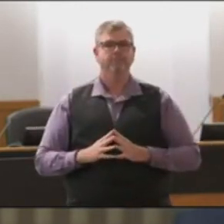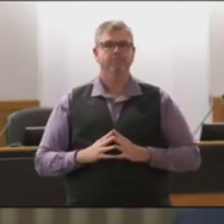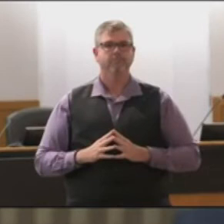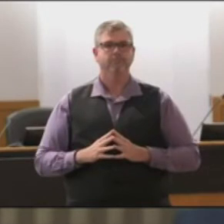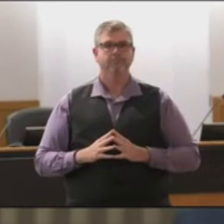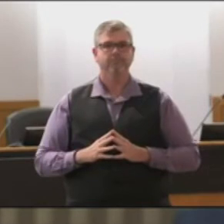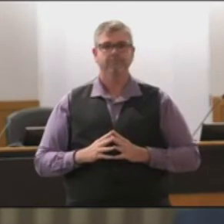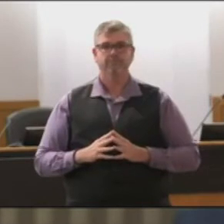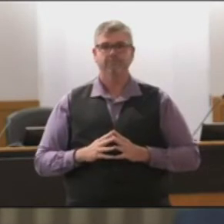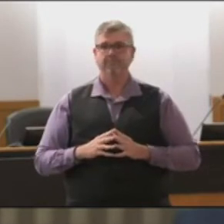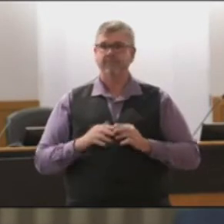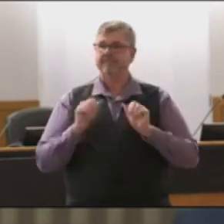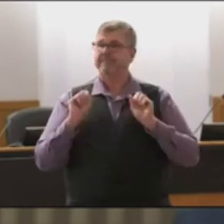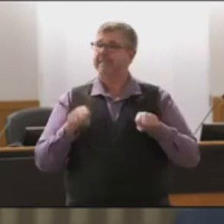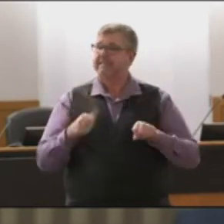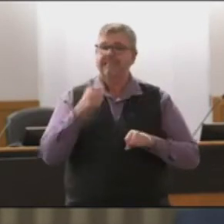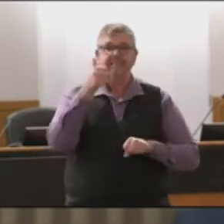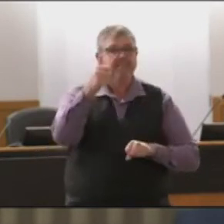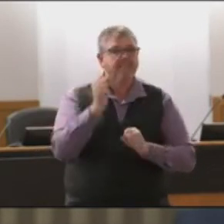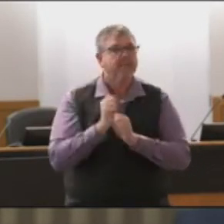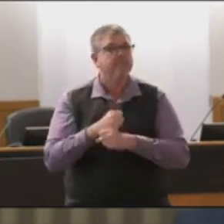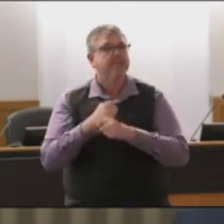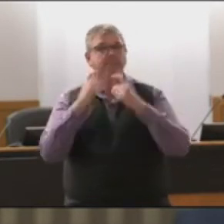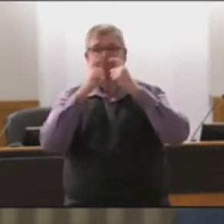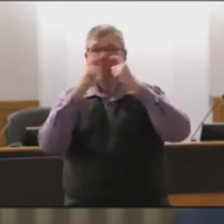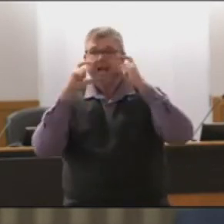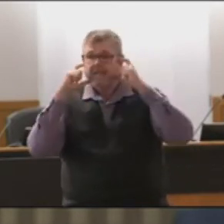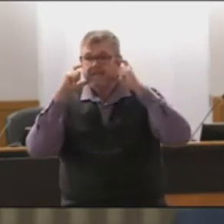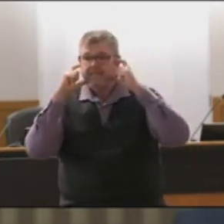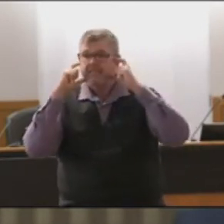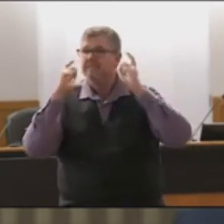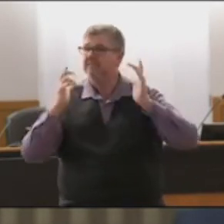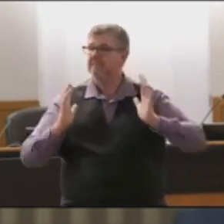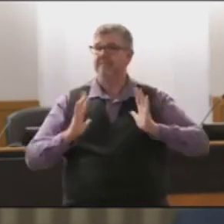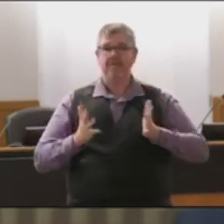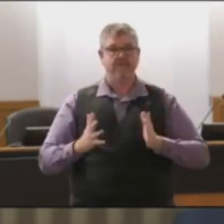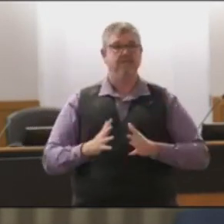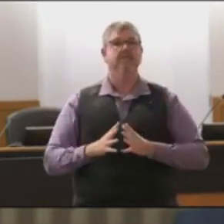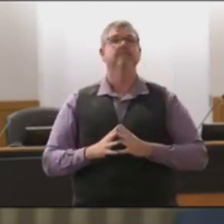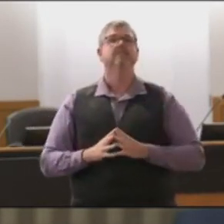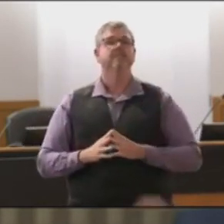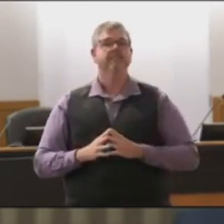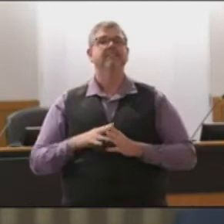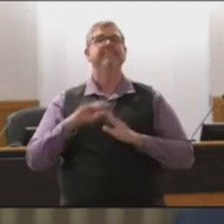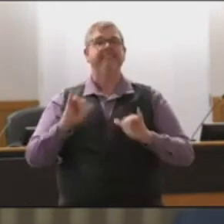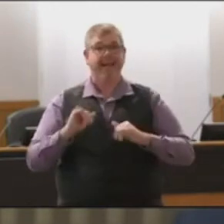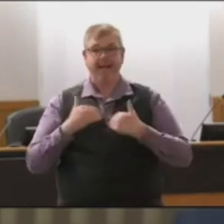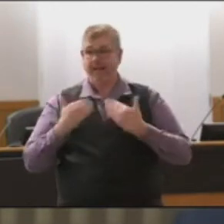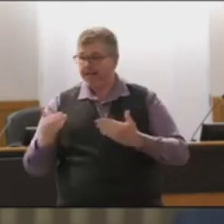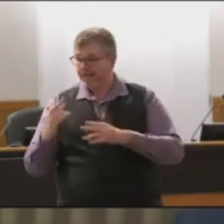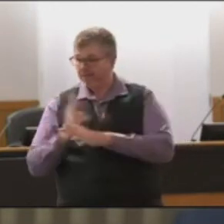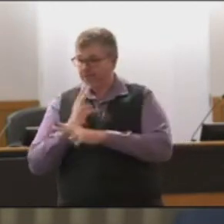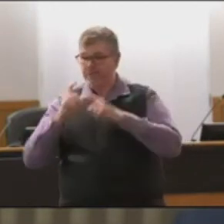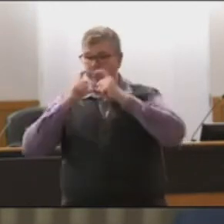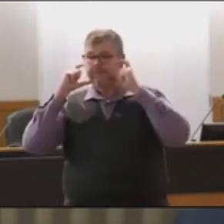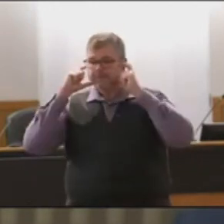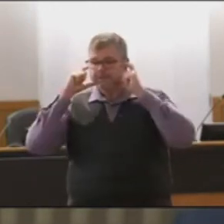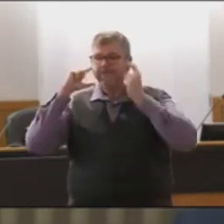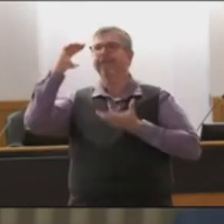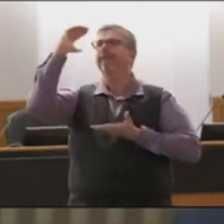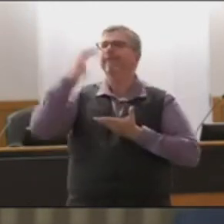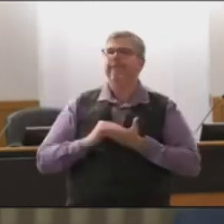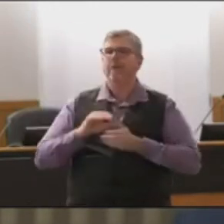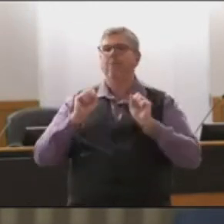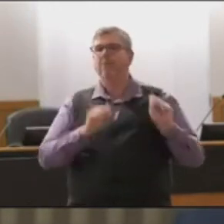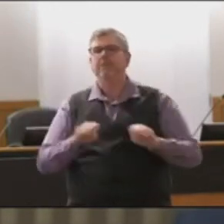out, that transmission is also reduced. We are all in this together, and we thank you for your continued support and participation in protecting